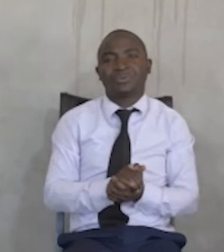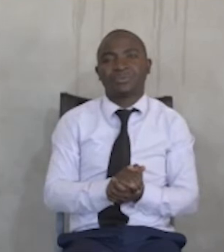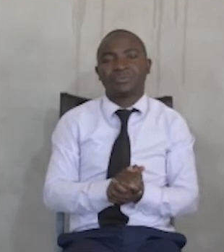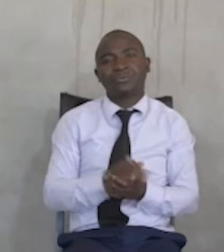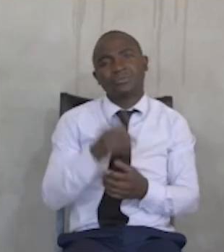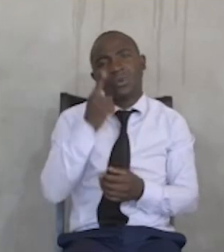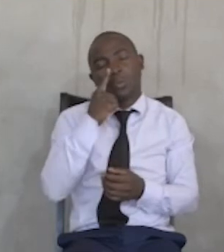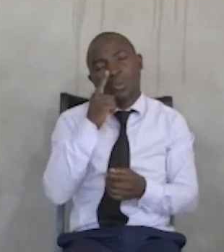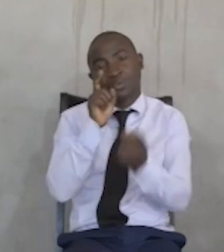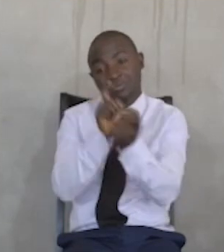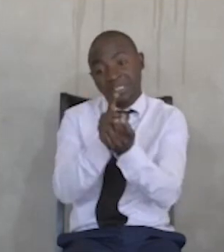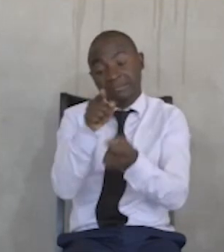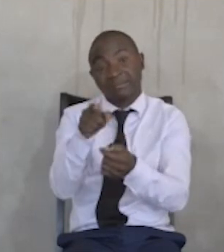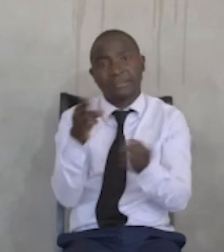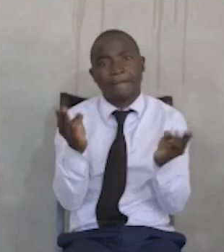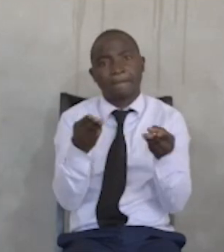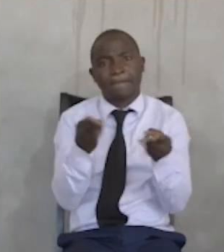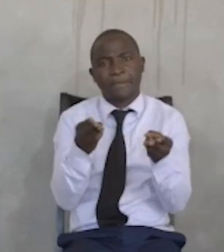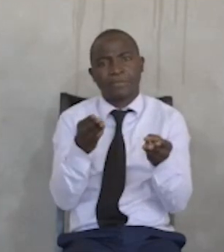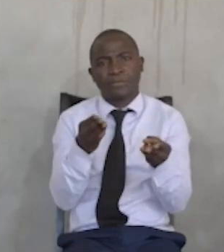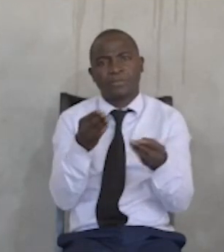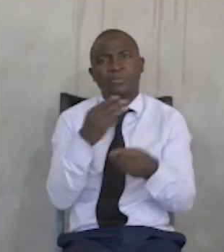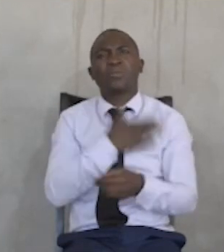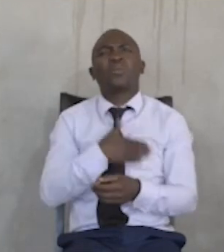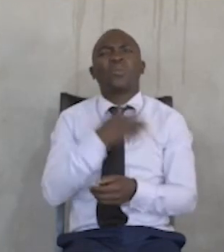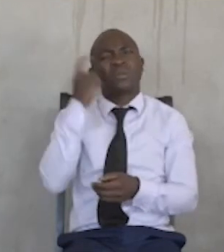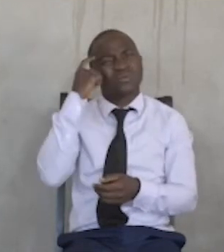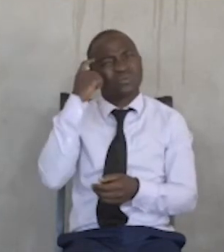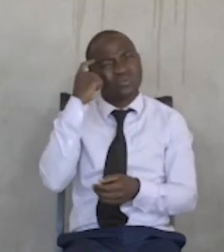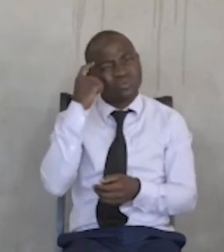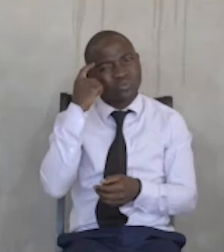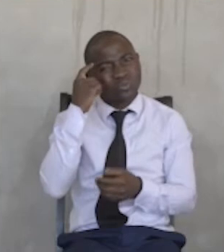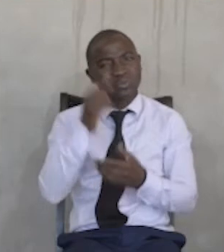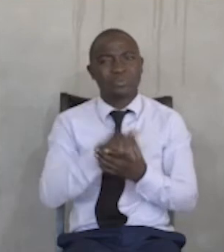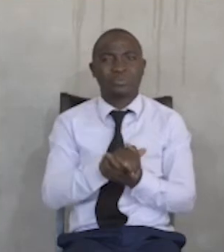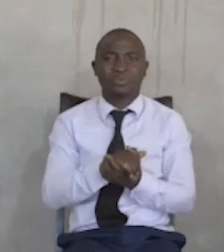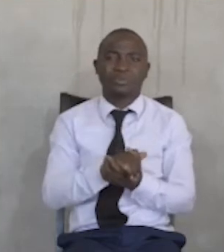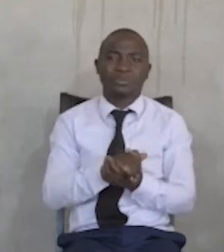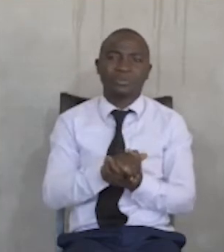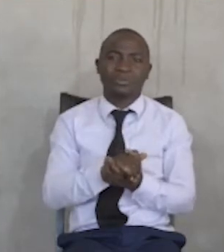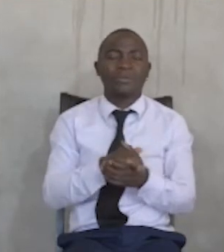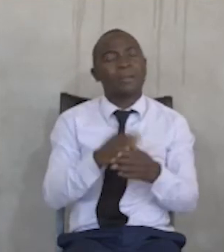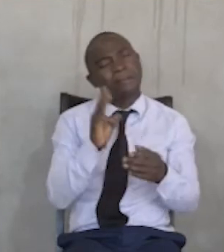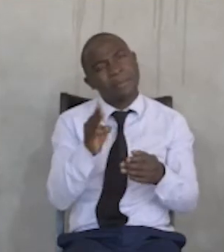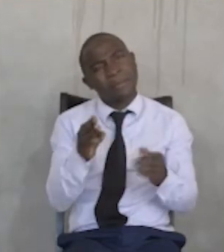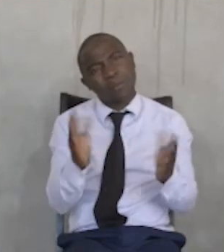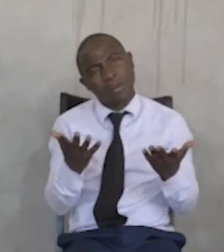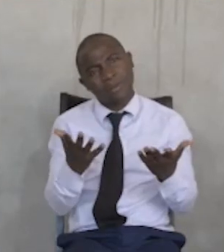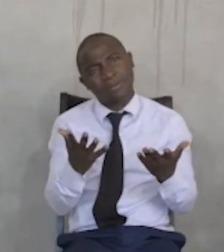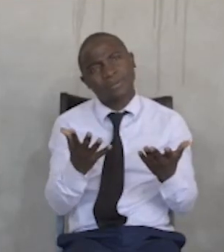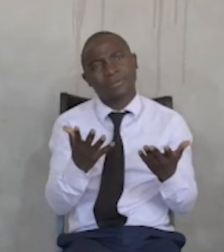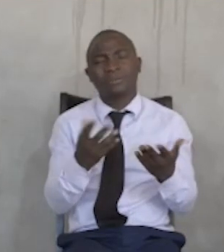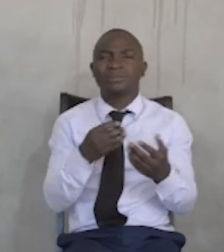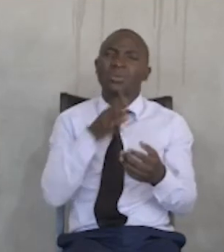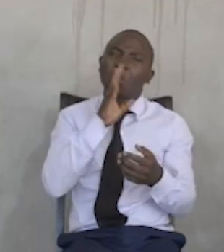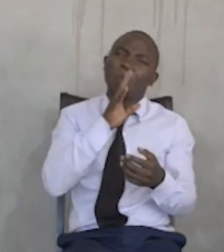patients, we want to know what their presenting complaints are. What are they complaining